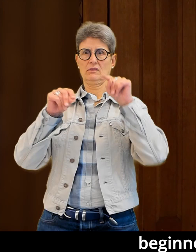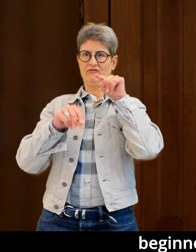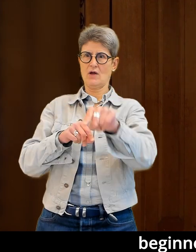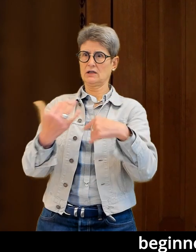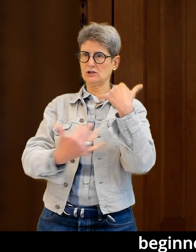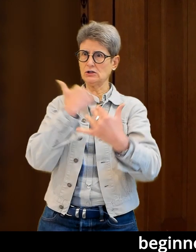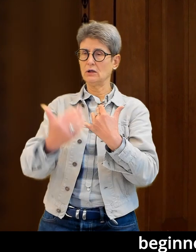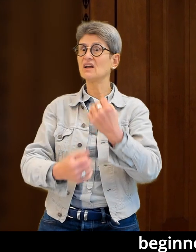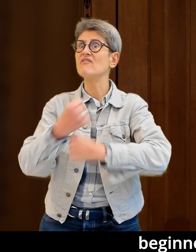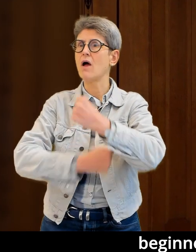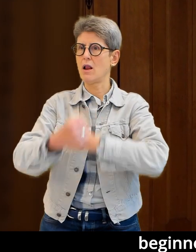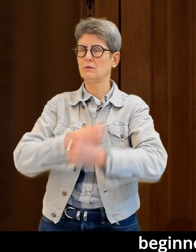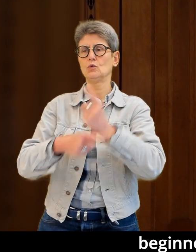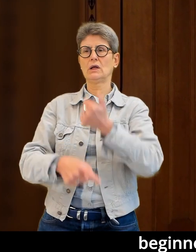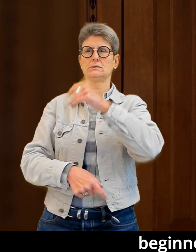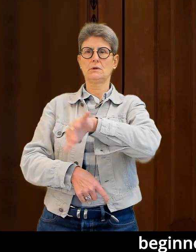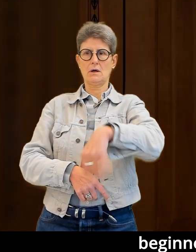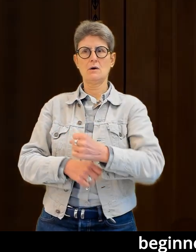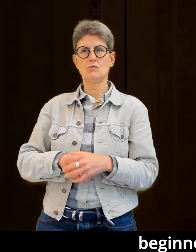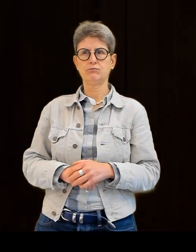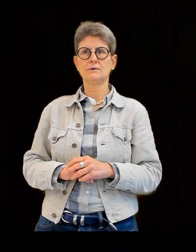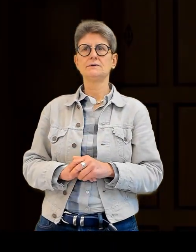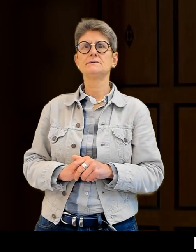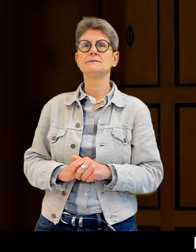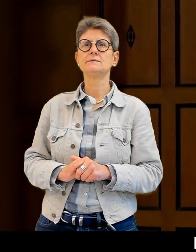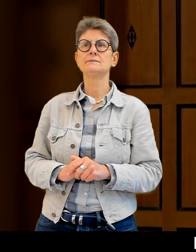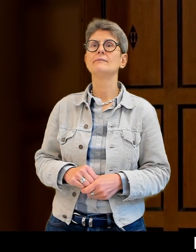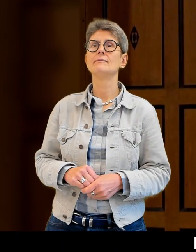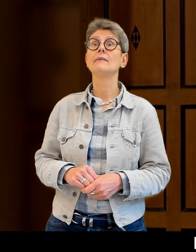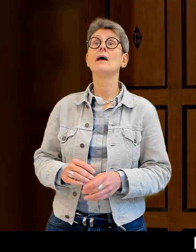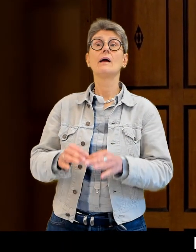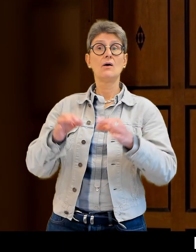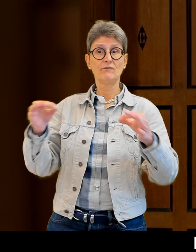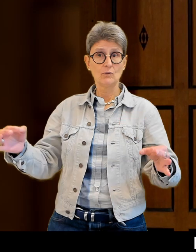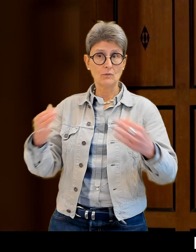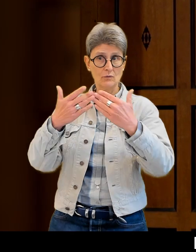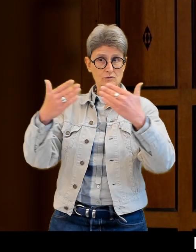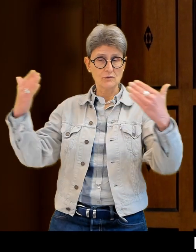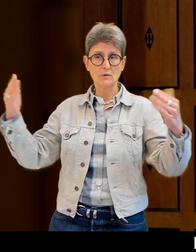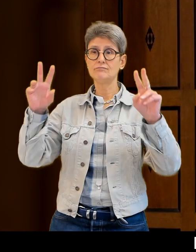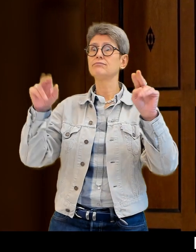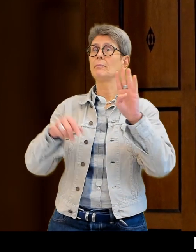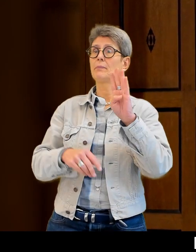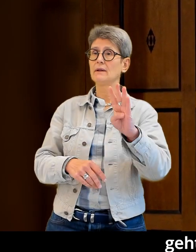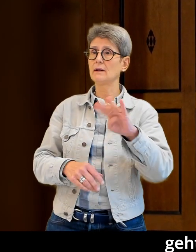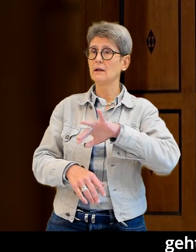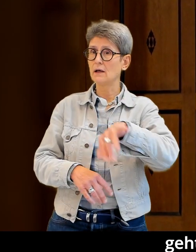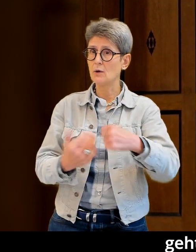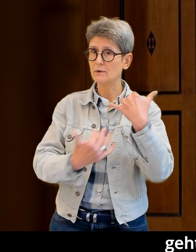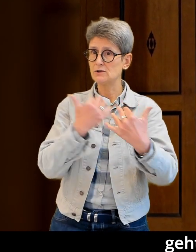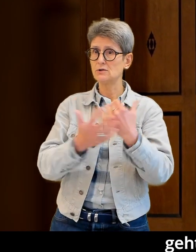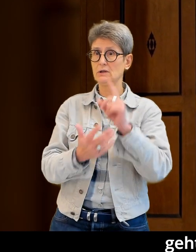history, beginning with the violent circumstances of their initial dispersal. And the opening of the exhibition, Benin Looted History,